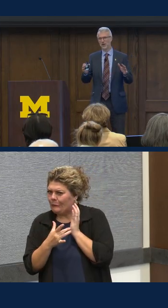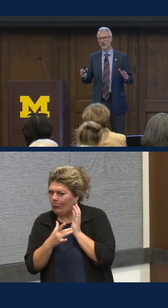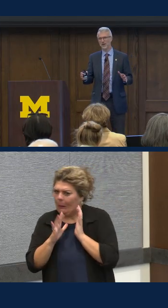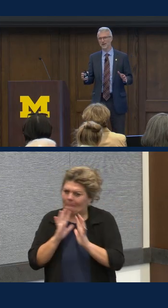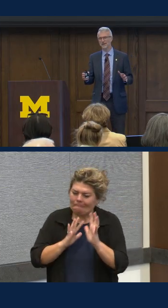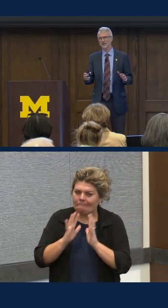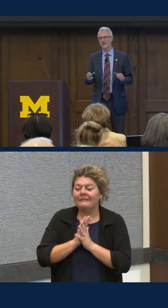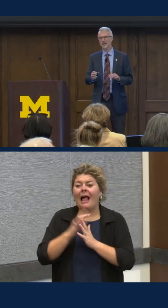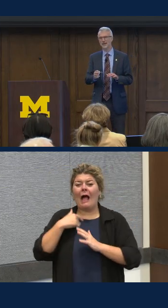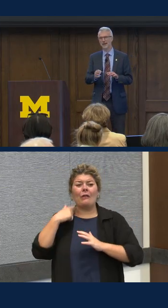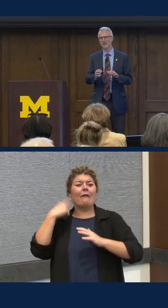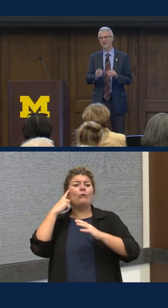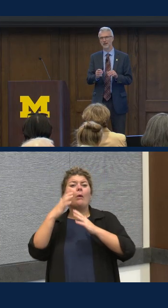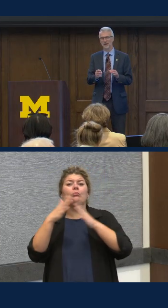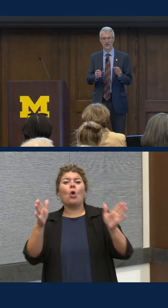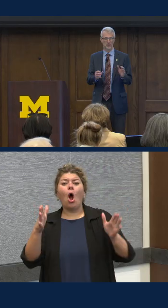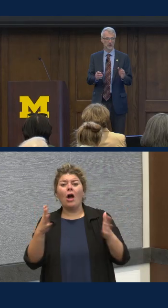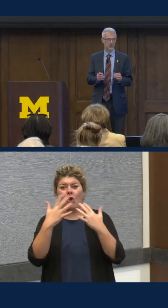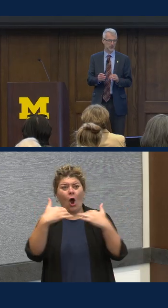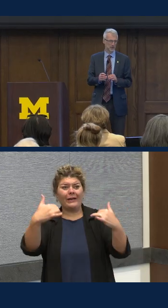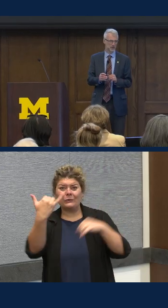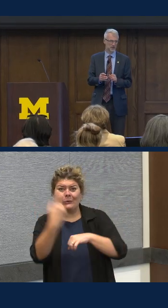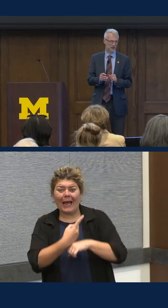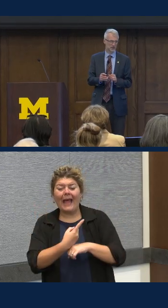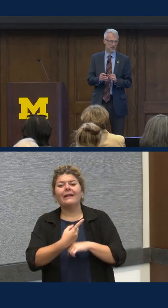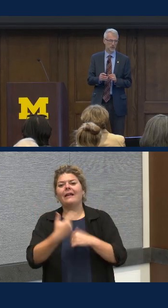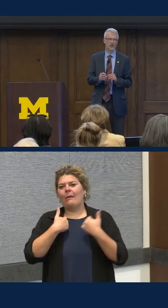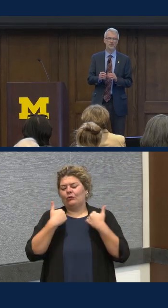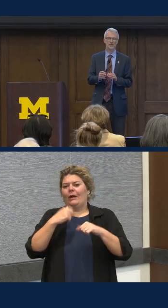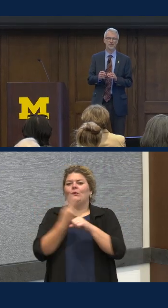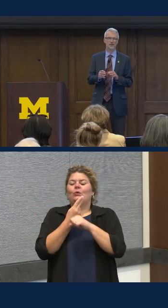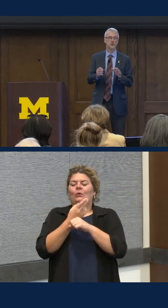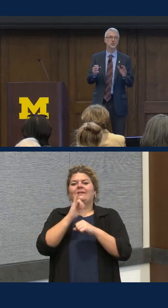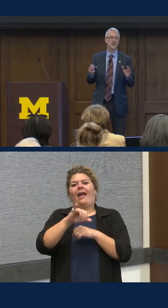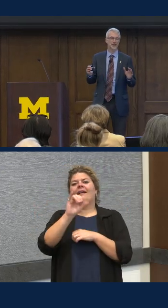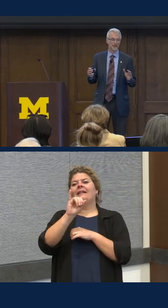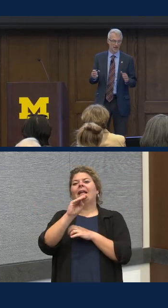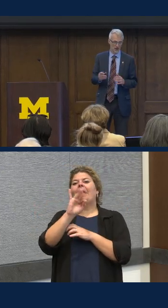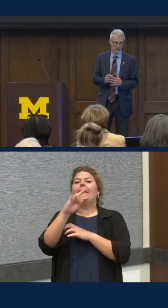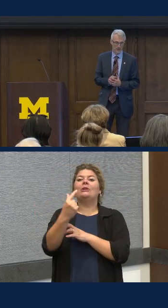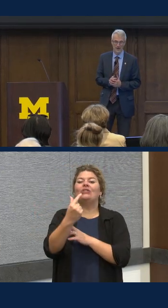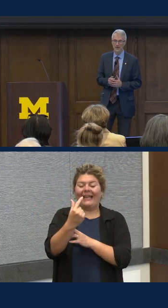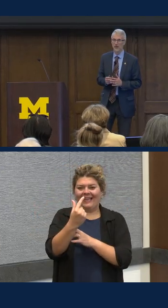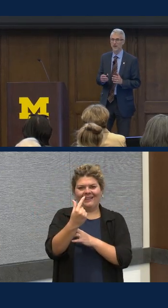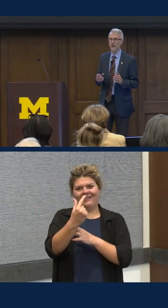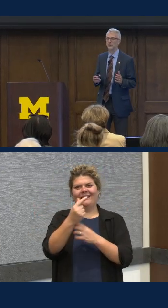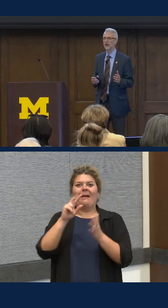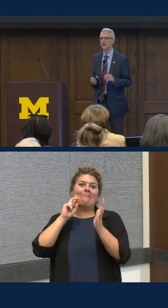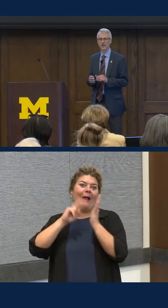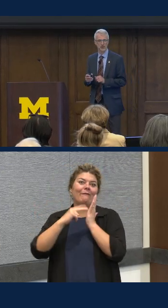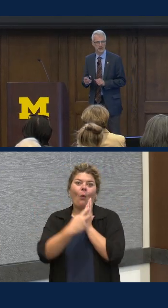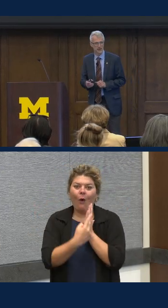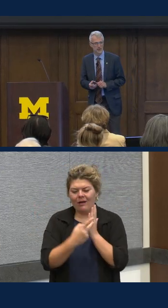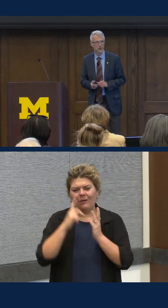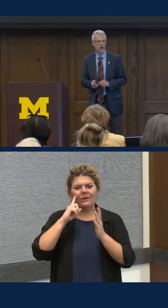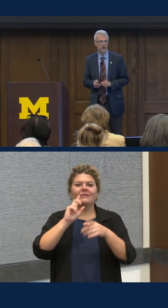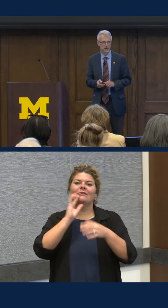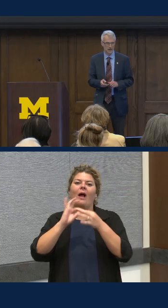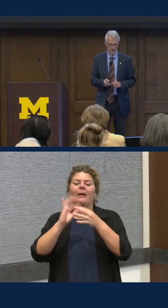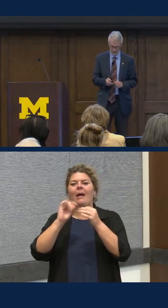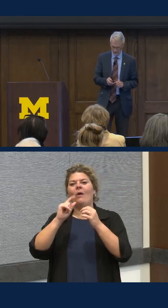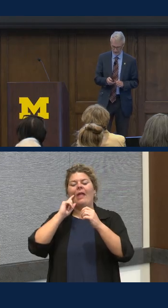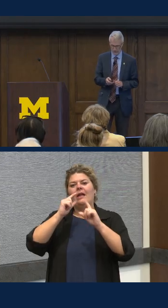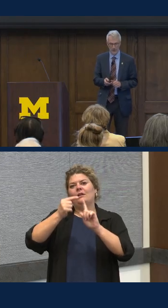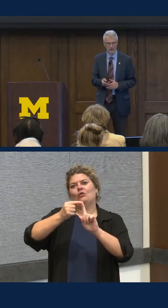for this broader audience today that I would try, if I may use an imaging metaphor, to zoom the lens out a bit and talk about medical imaging in the